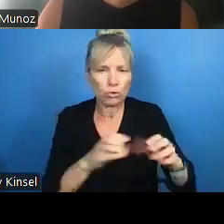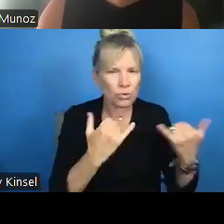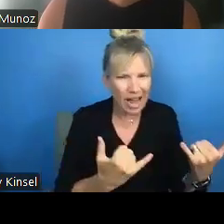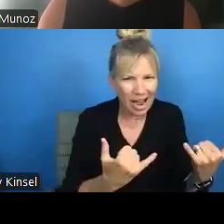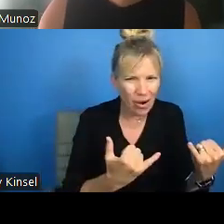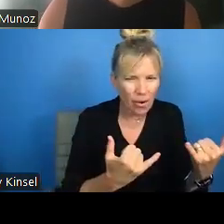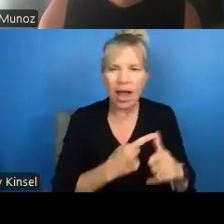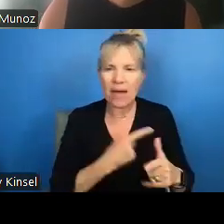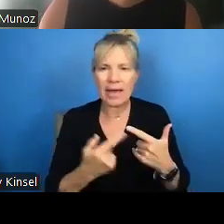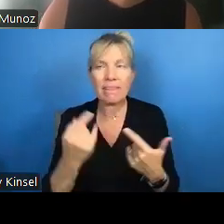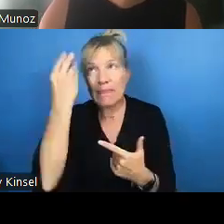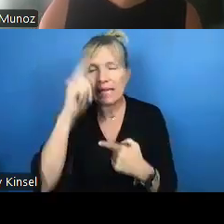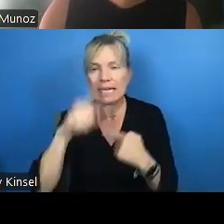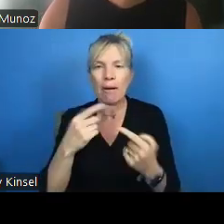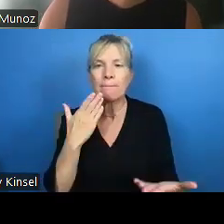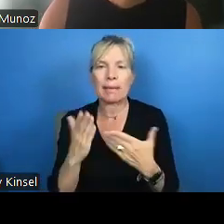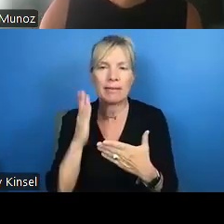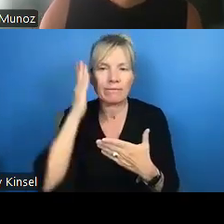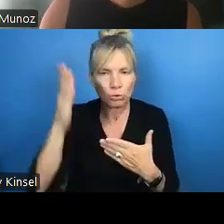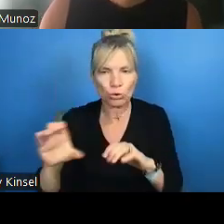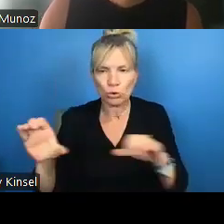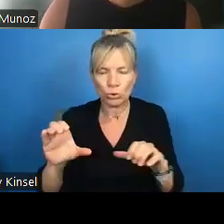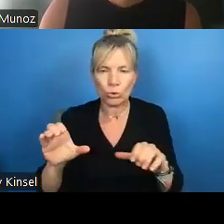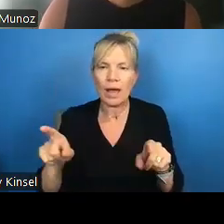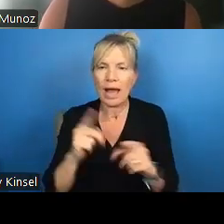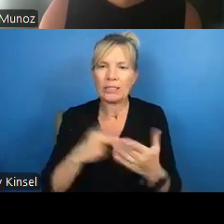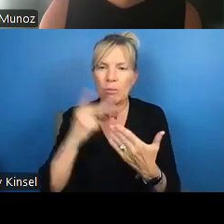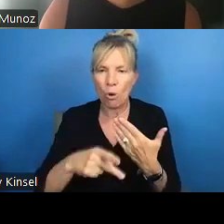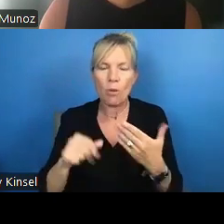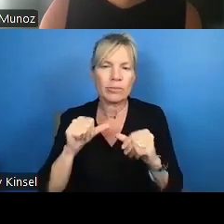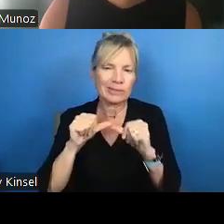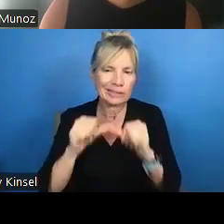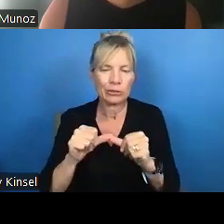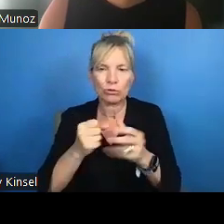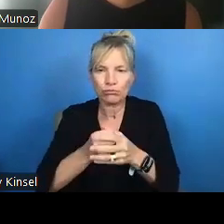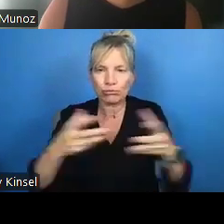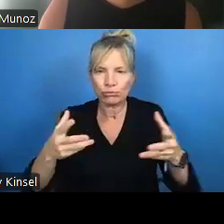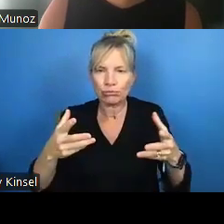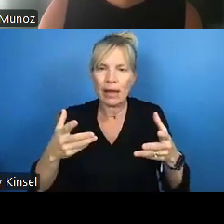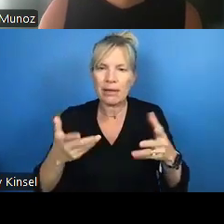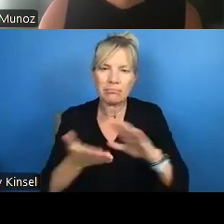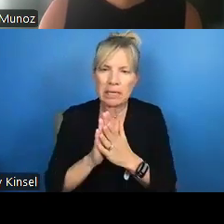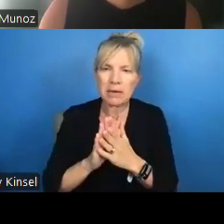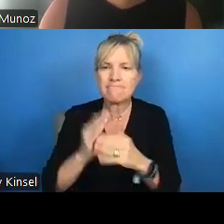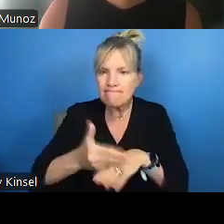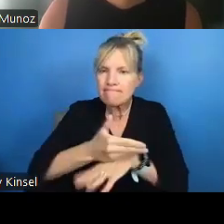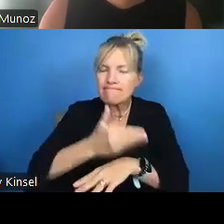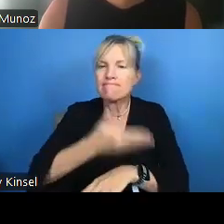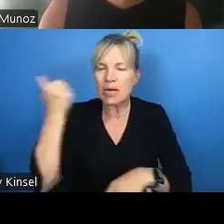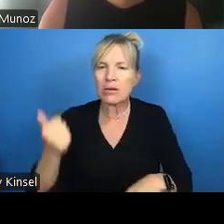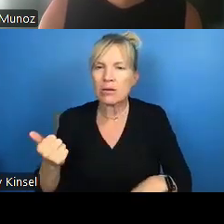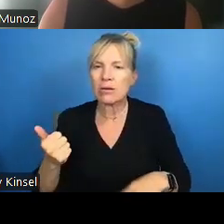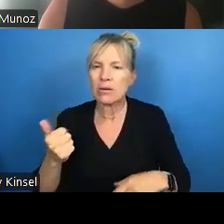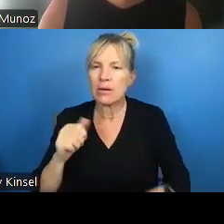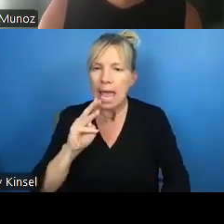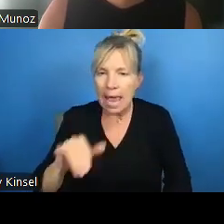you may be thinking about doing as your programs continue to grow and mature. So Amy and Lynn,